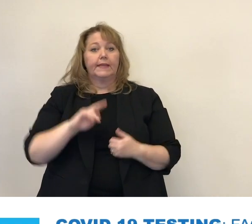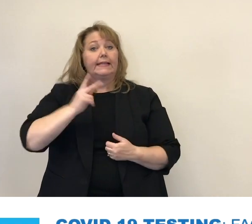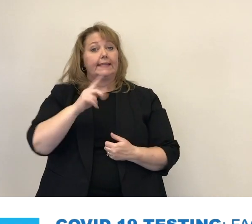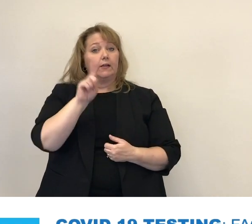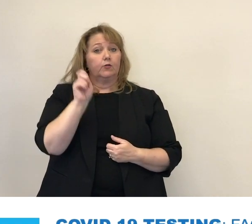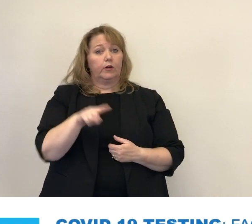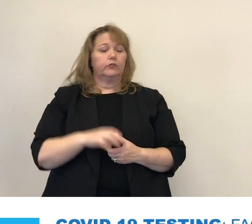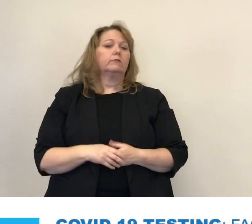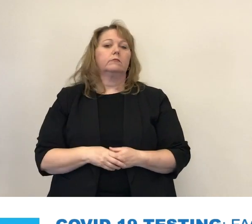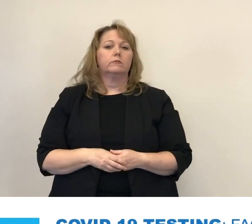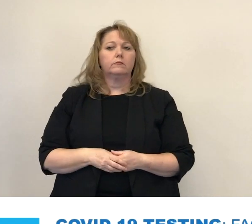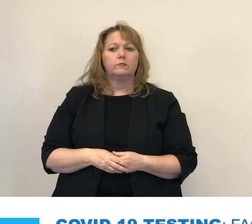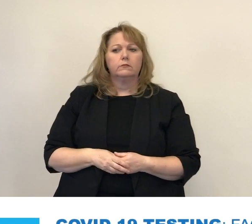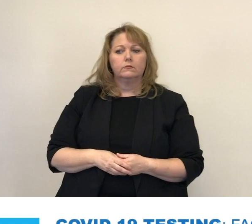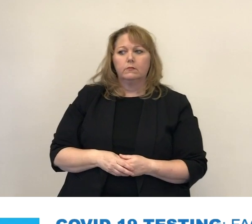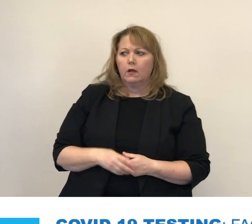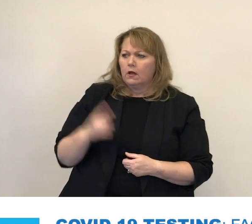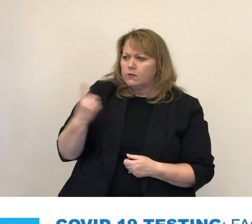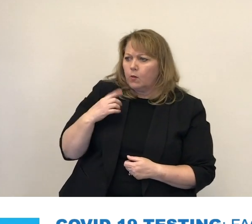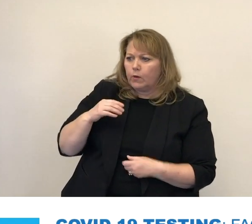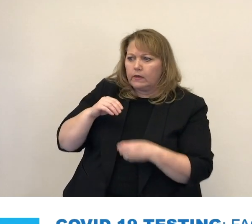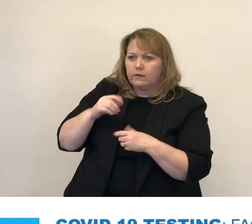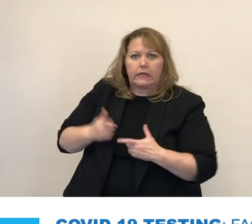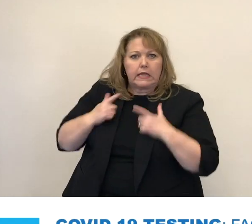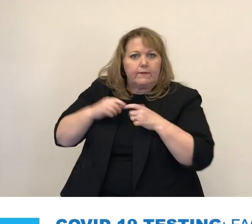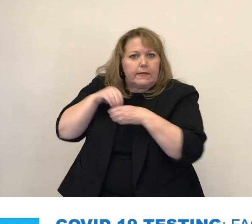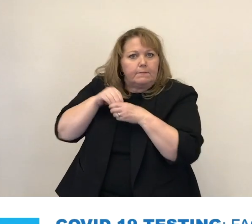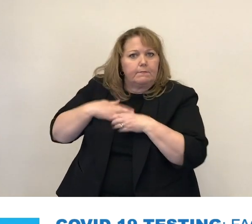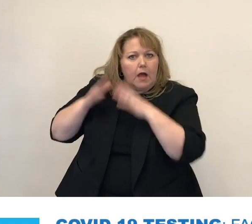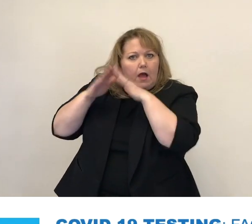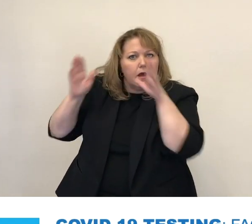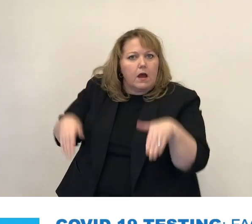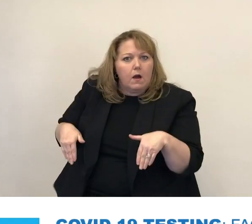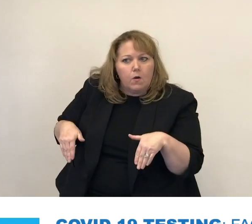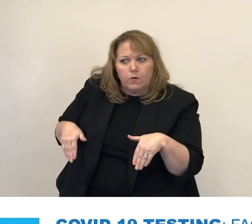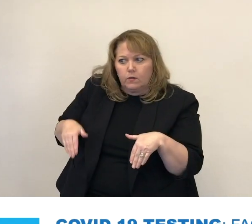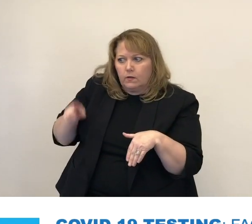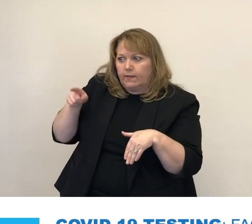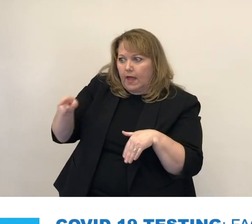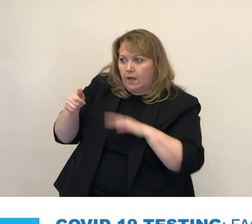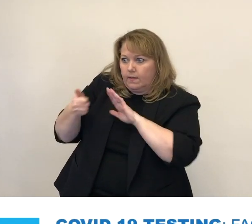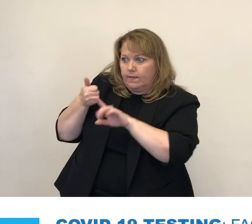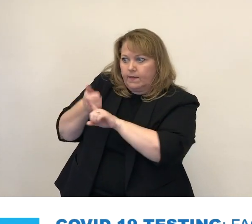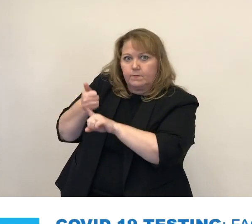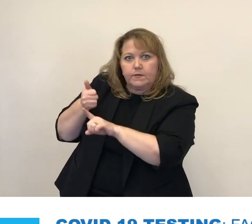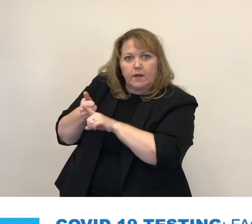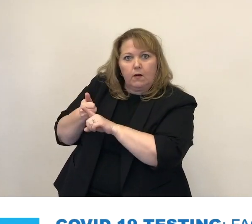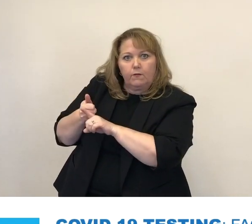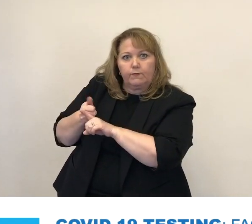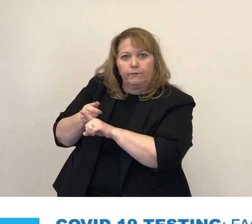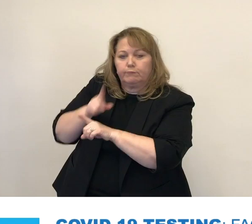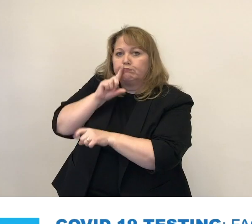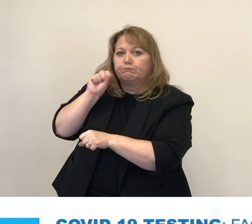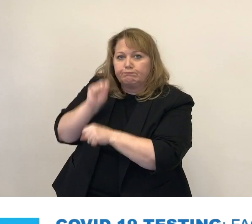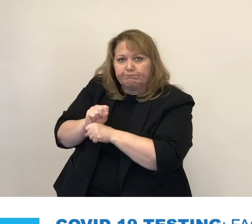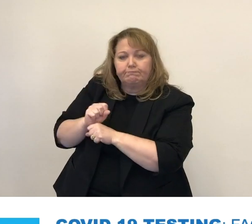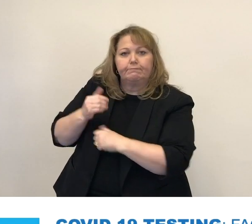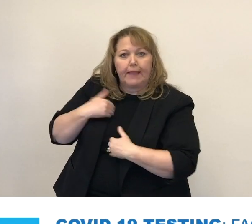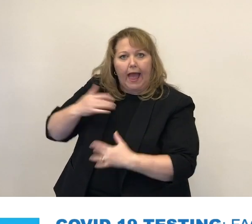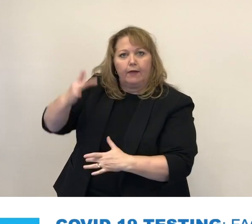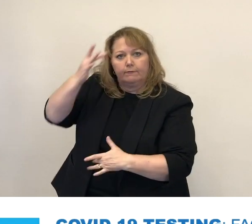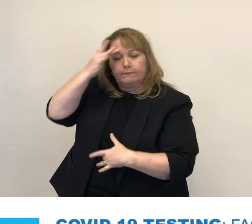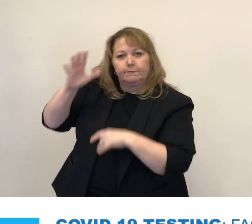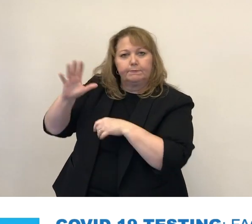for COVID-19, do I need to be tested, and what should I do? If you know that you've been in close contact